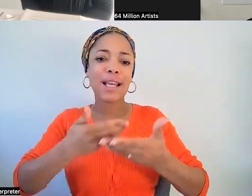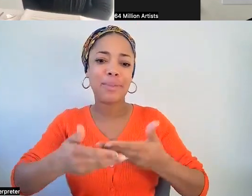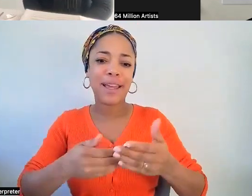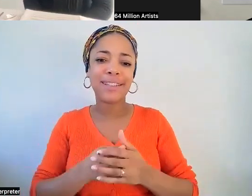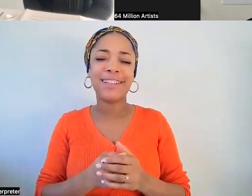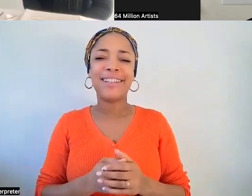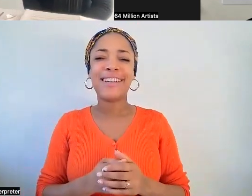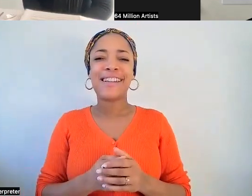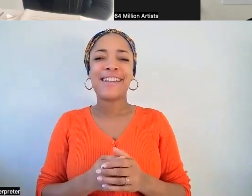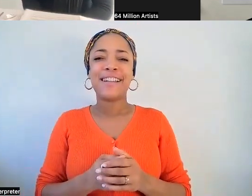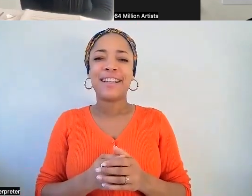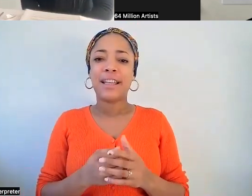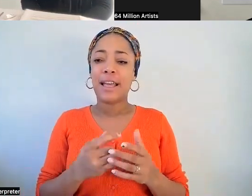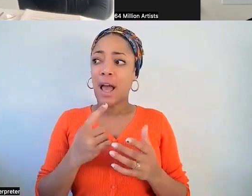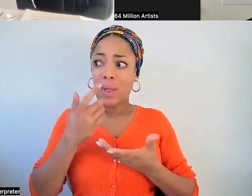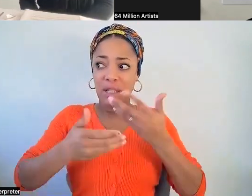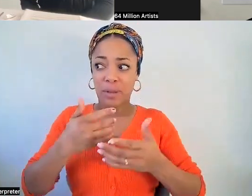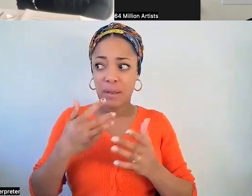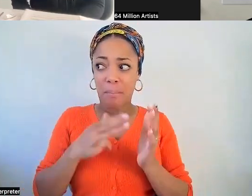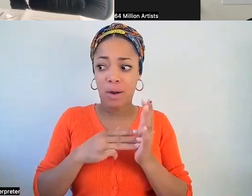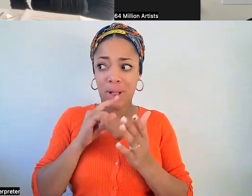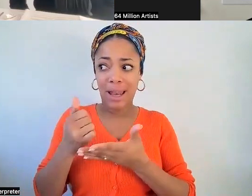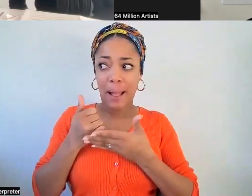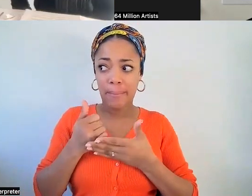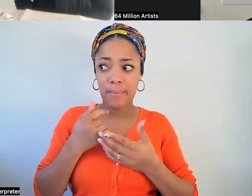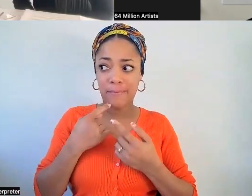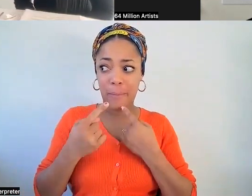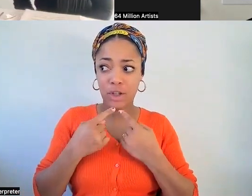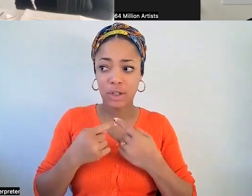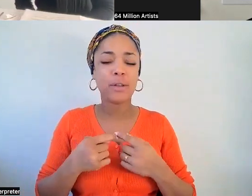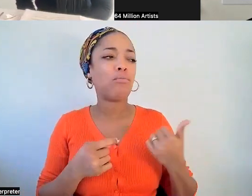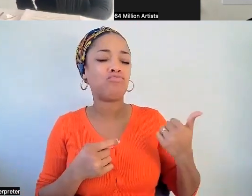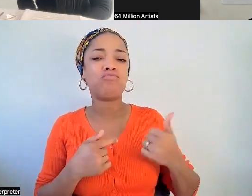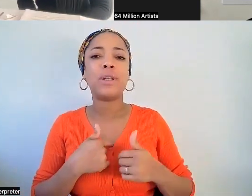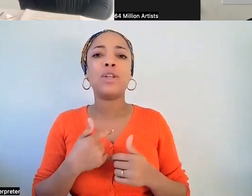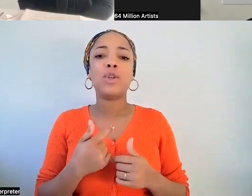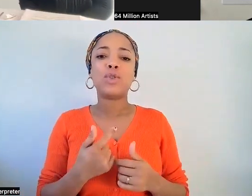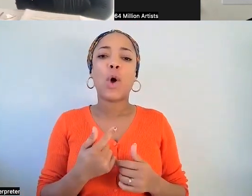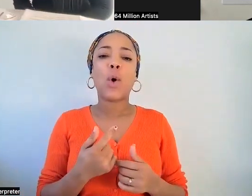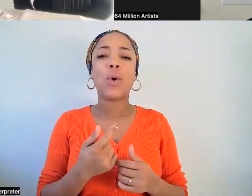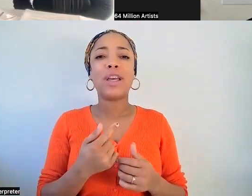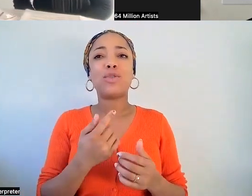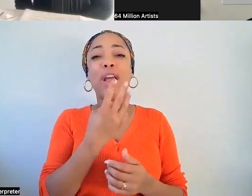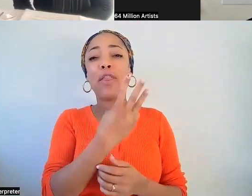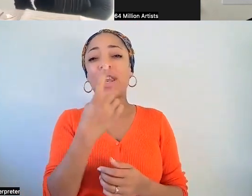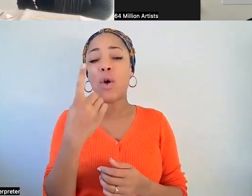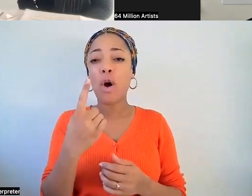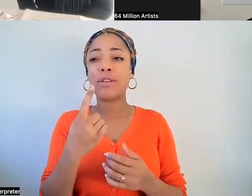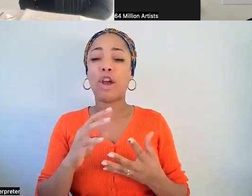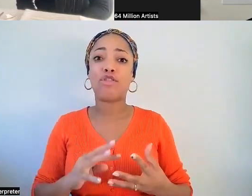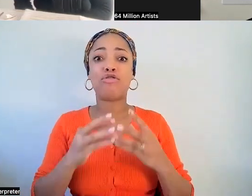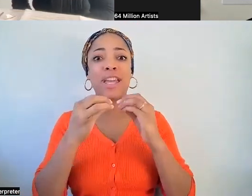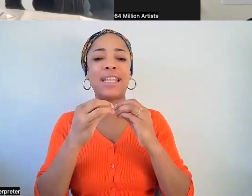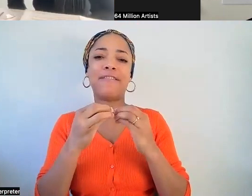of information as well. I'll do my best. Okay. So the January challenge is 31 creative prompts that happen every day of January. They come